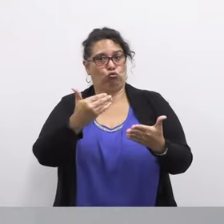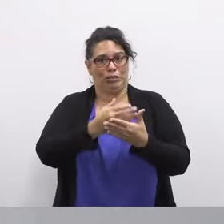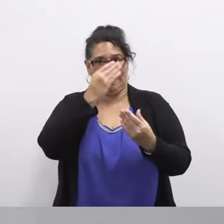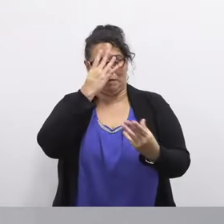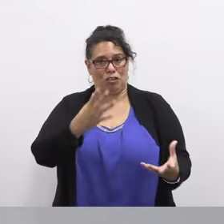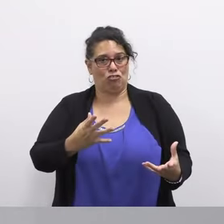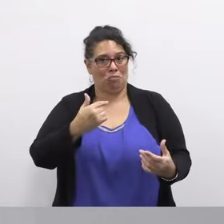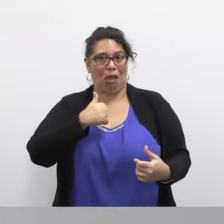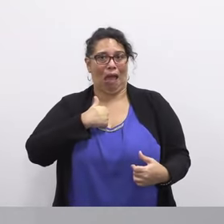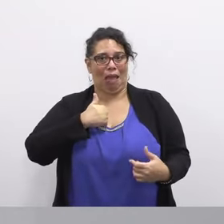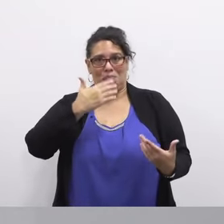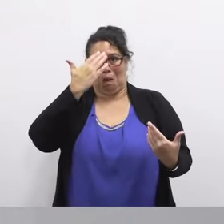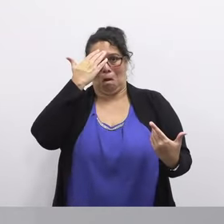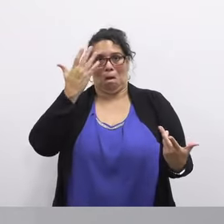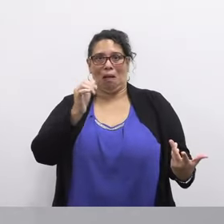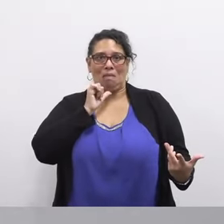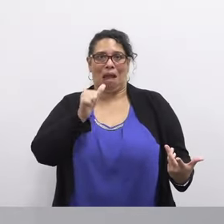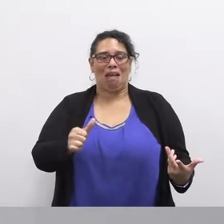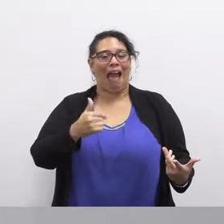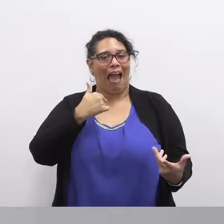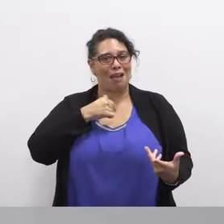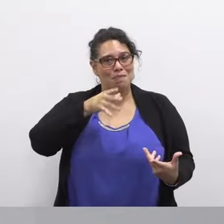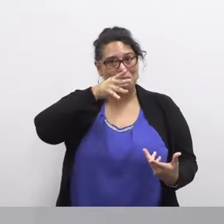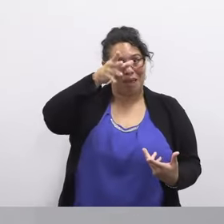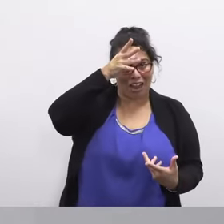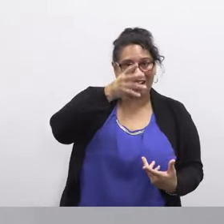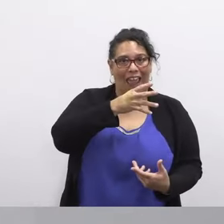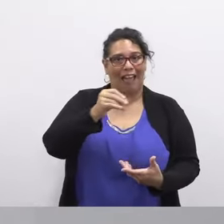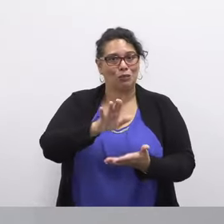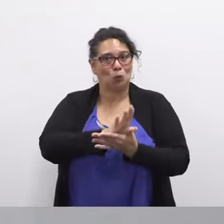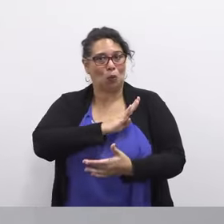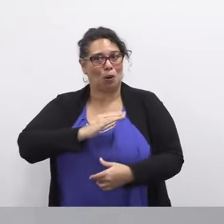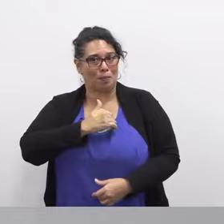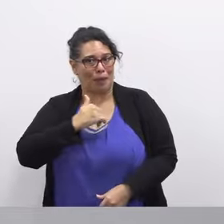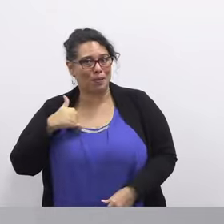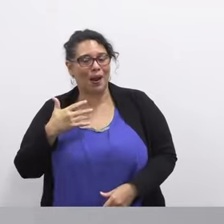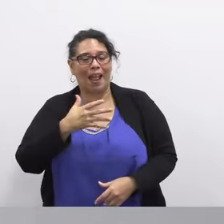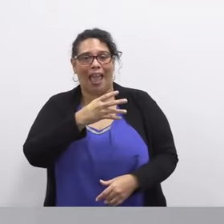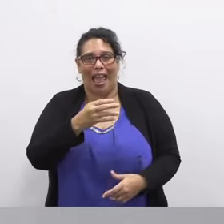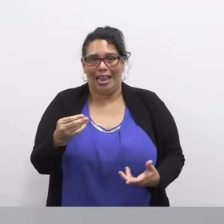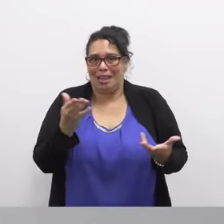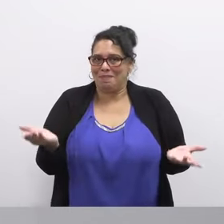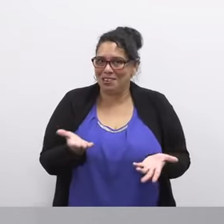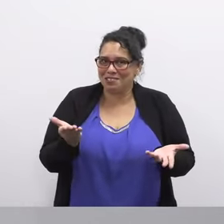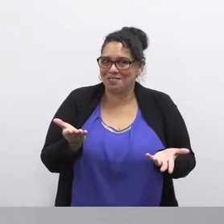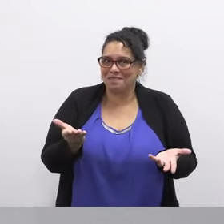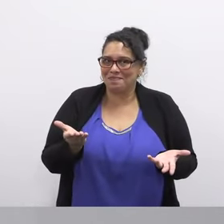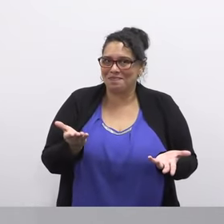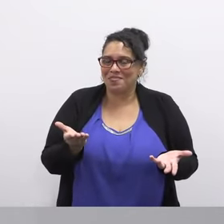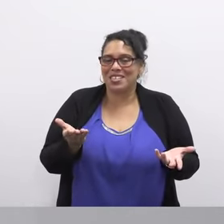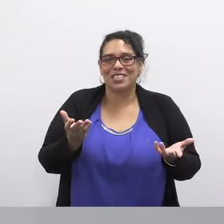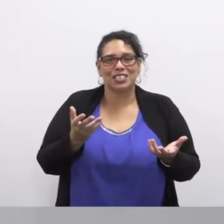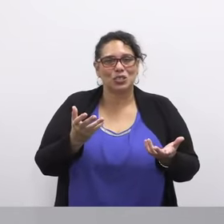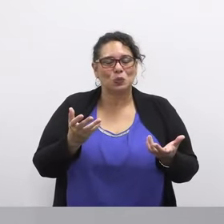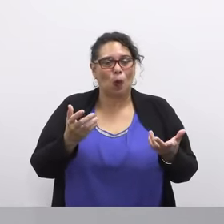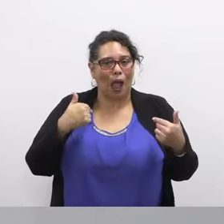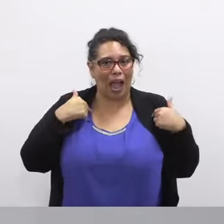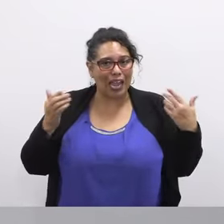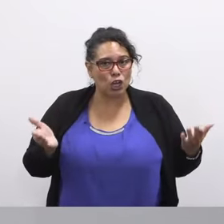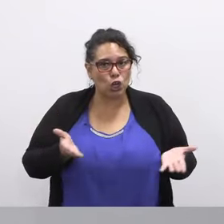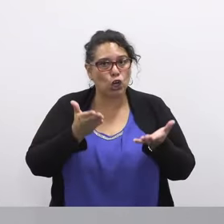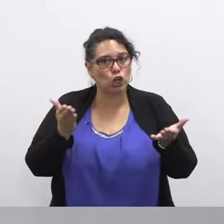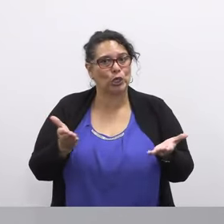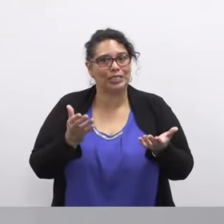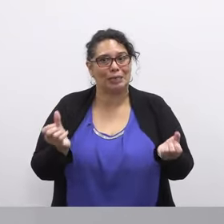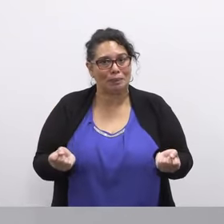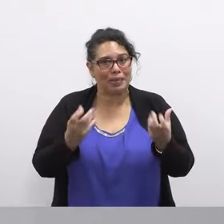was not aware of. And I'm both a parent, a school board member, and I'm here present. So I would encourage for